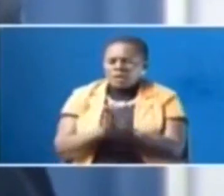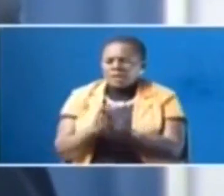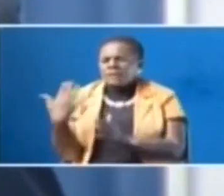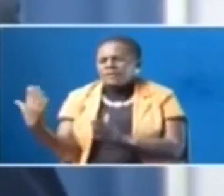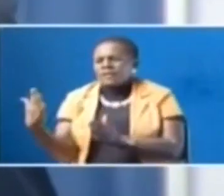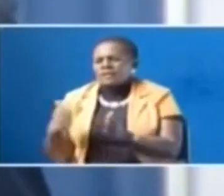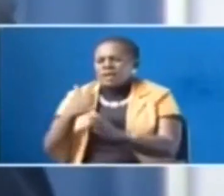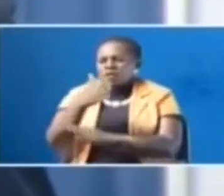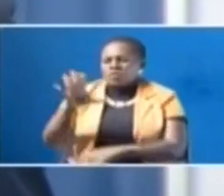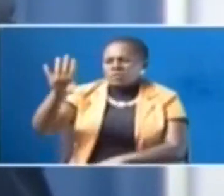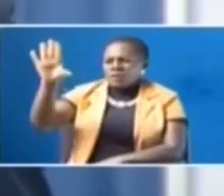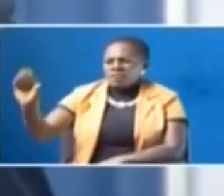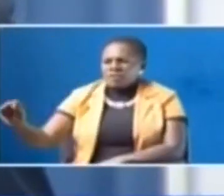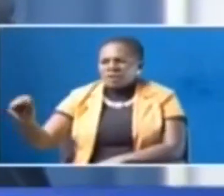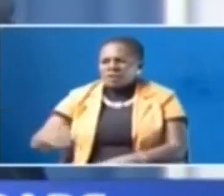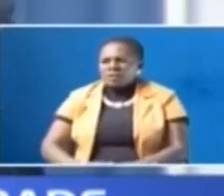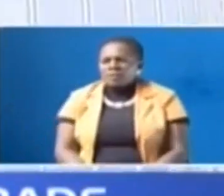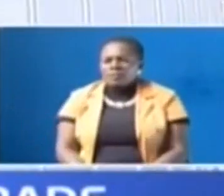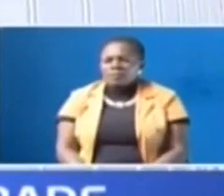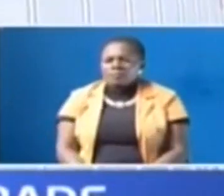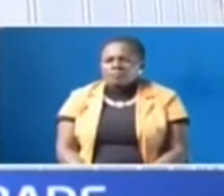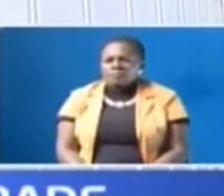across the continent.